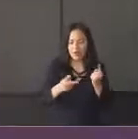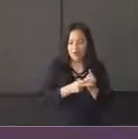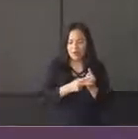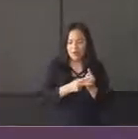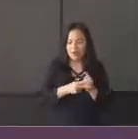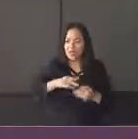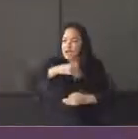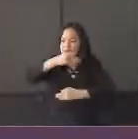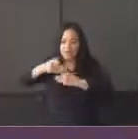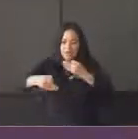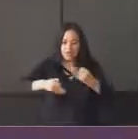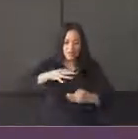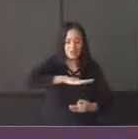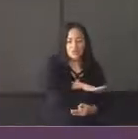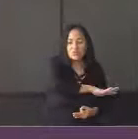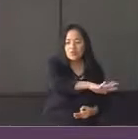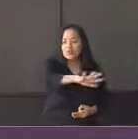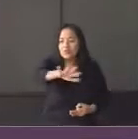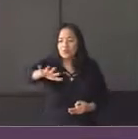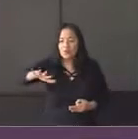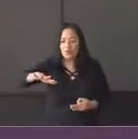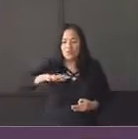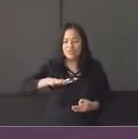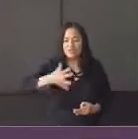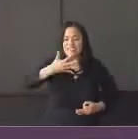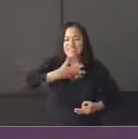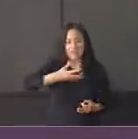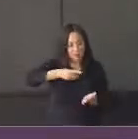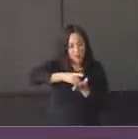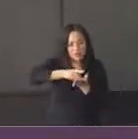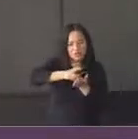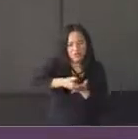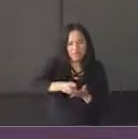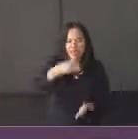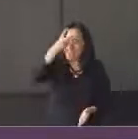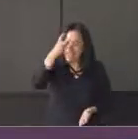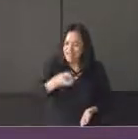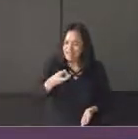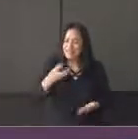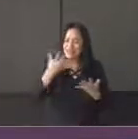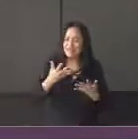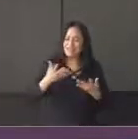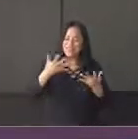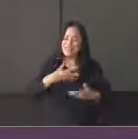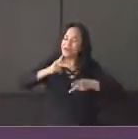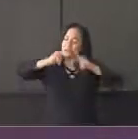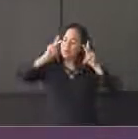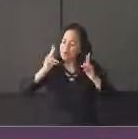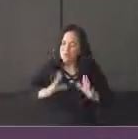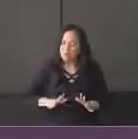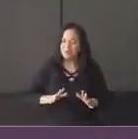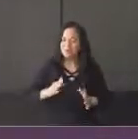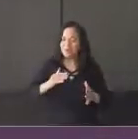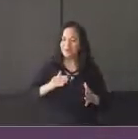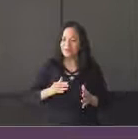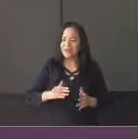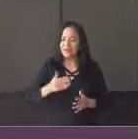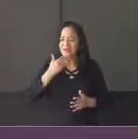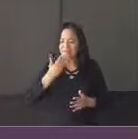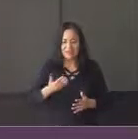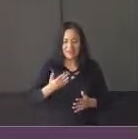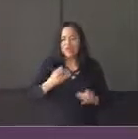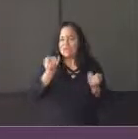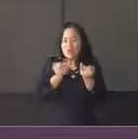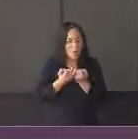status or other, we have access to rights, we can live in societies in peace and in harmony, where also